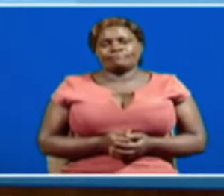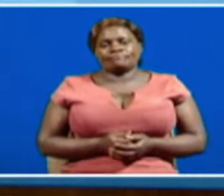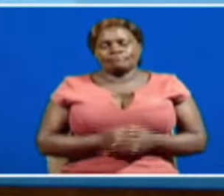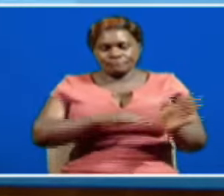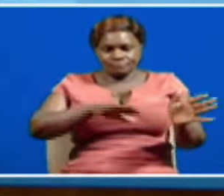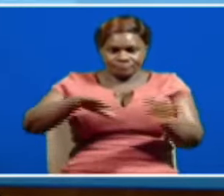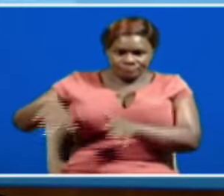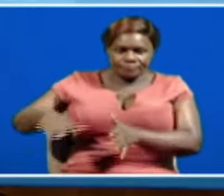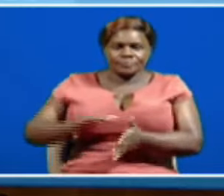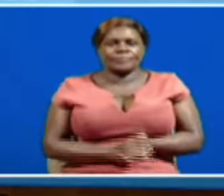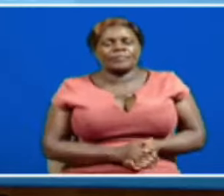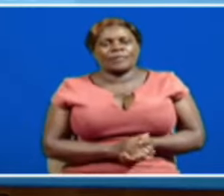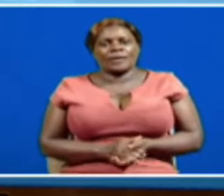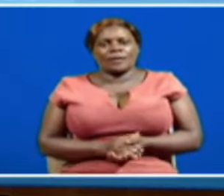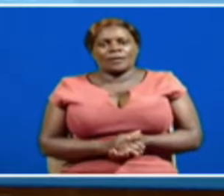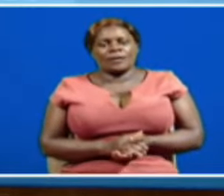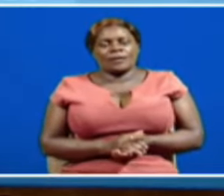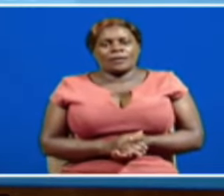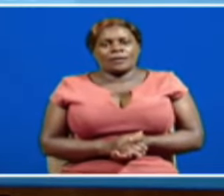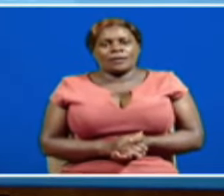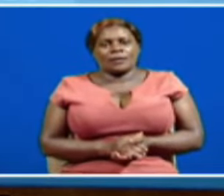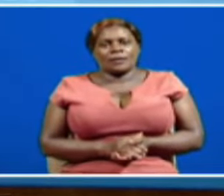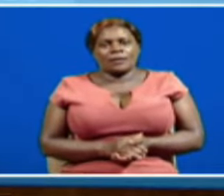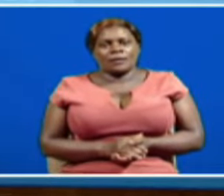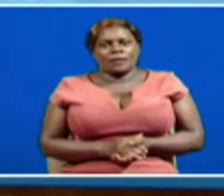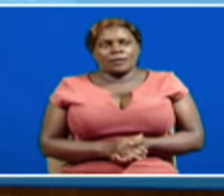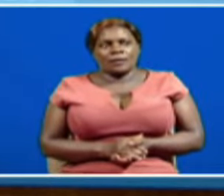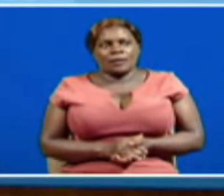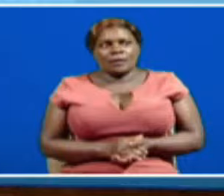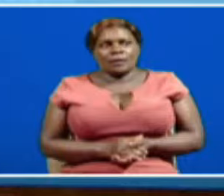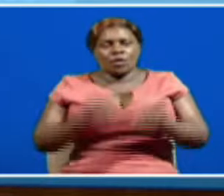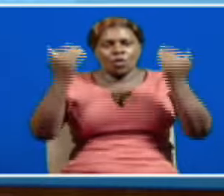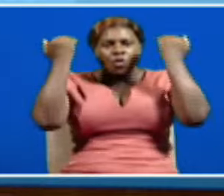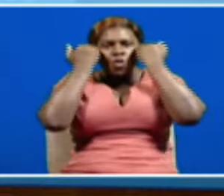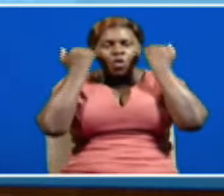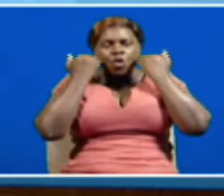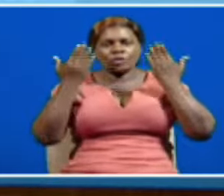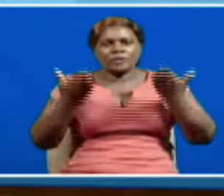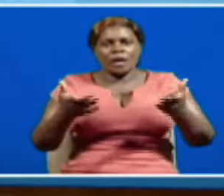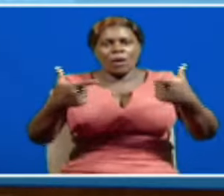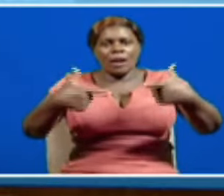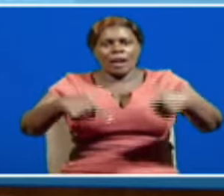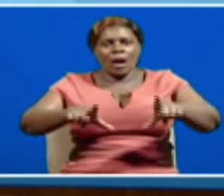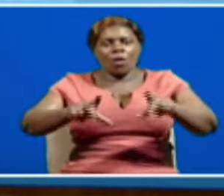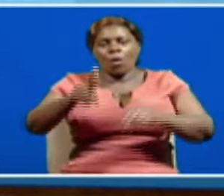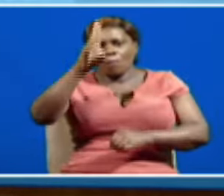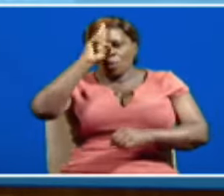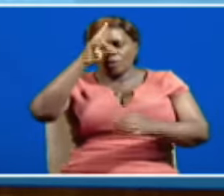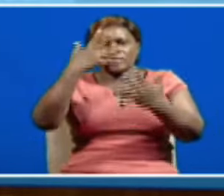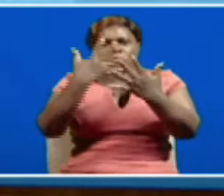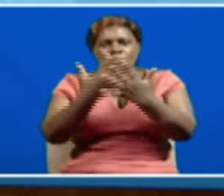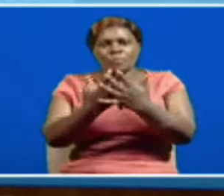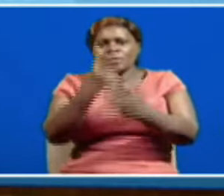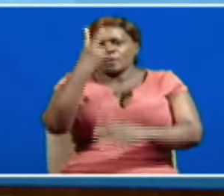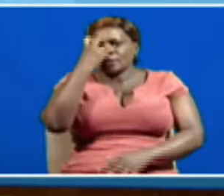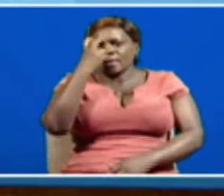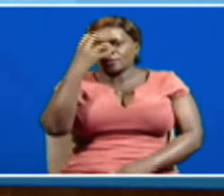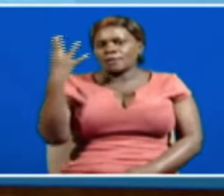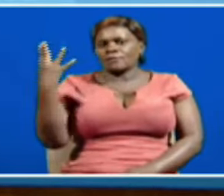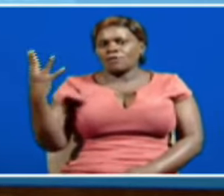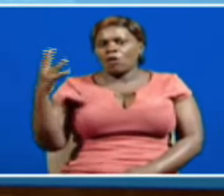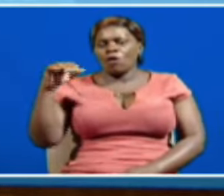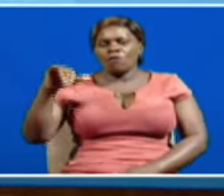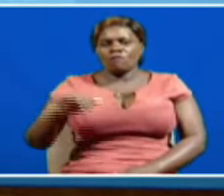Away from that, now to a developing story. A court right here in Nairobi has allowed the police to detain four suspects in the